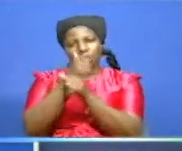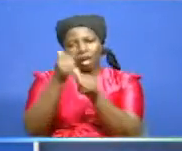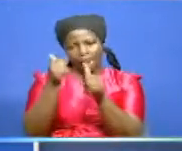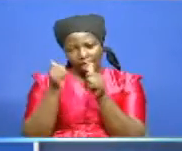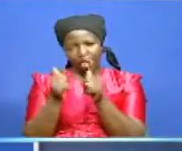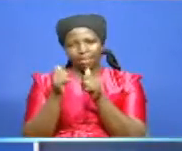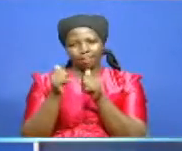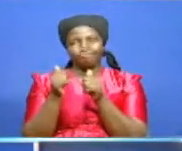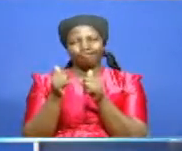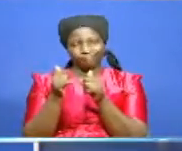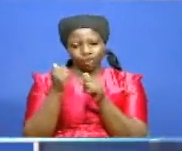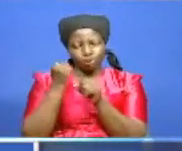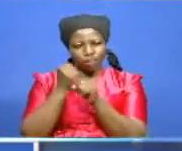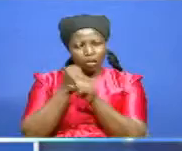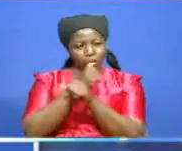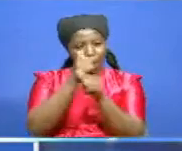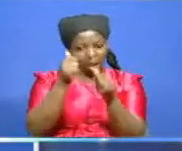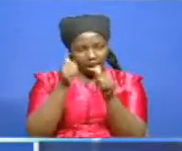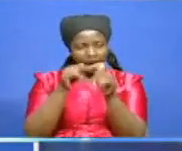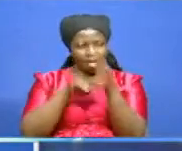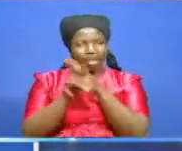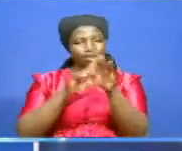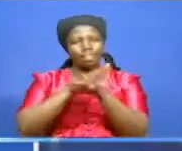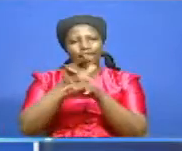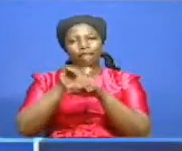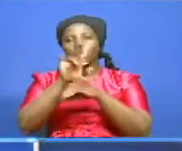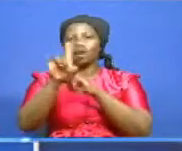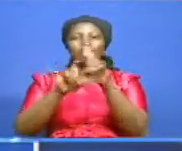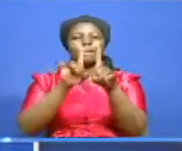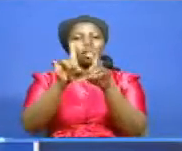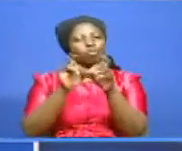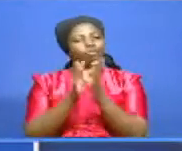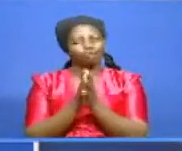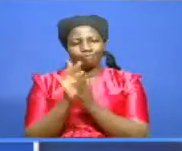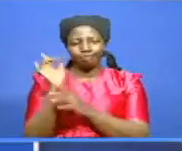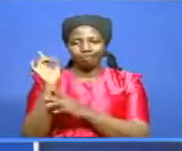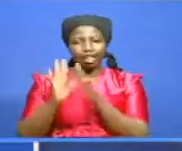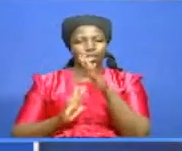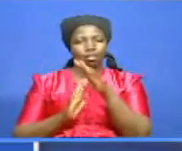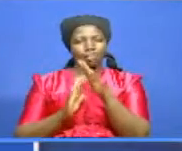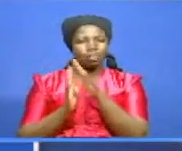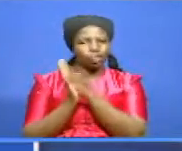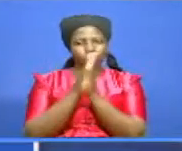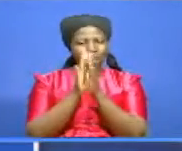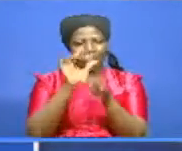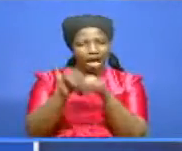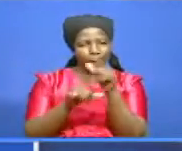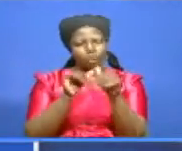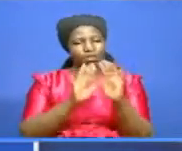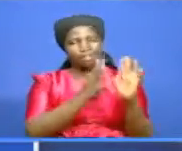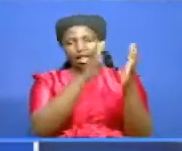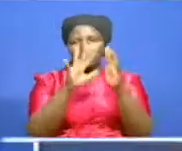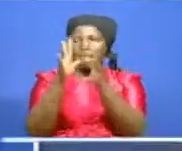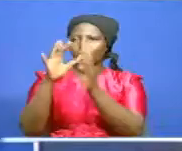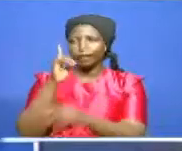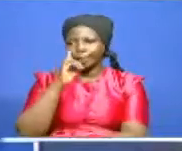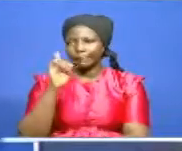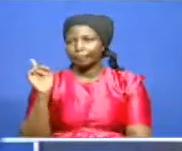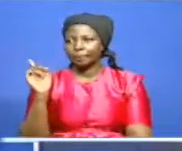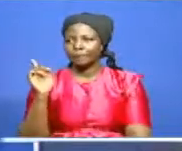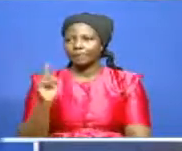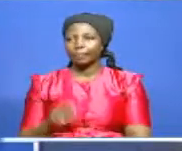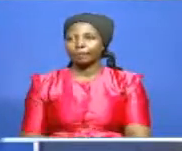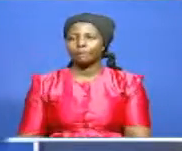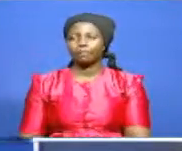to post exemplary performance in the national examinations. And here are the highlights of the ensuing celebrations.